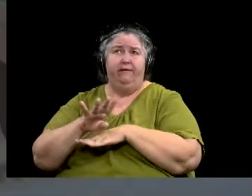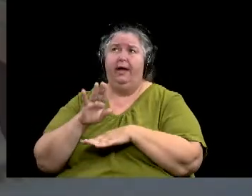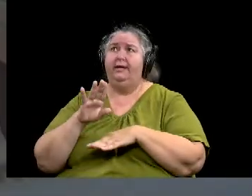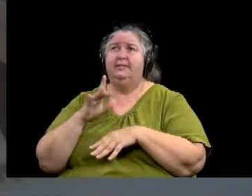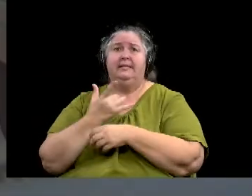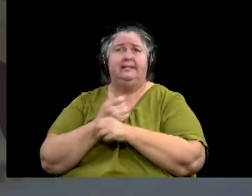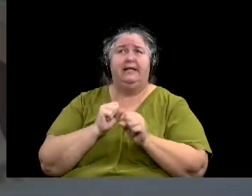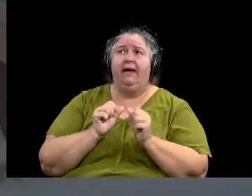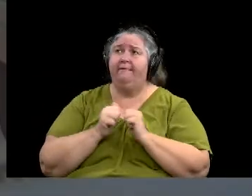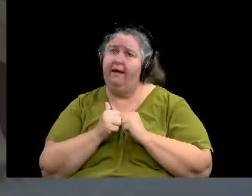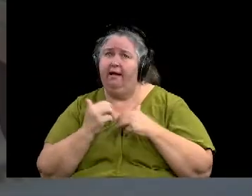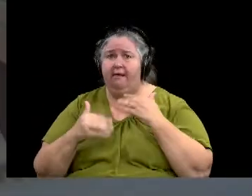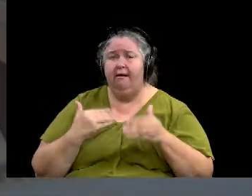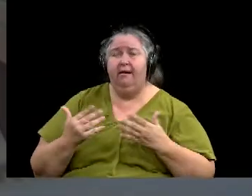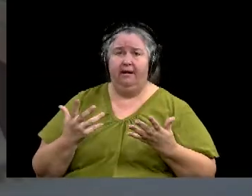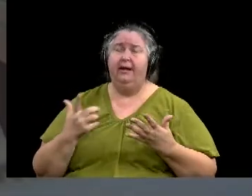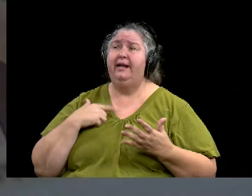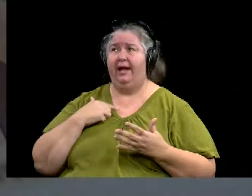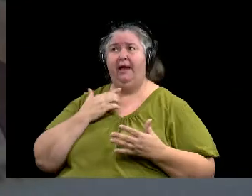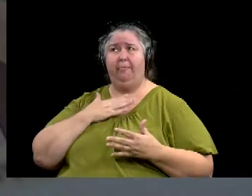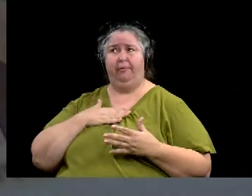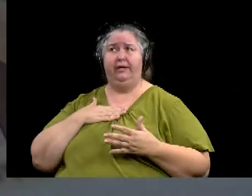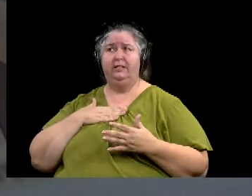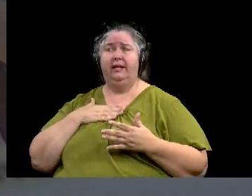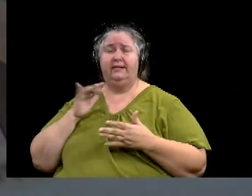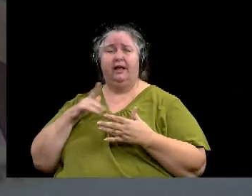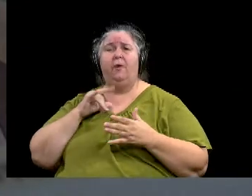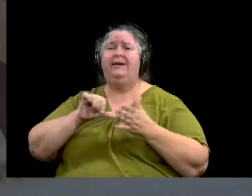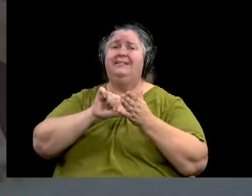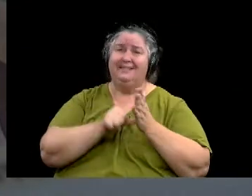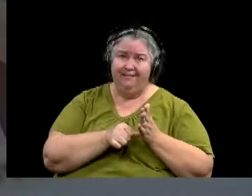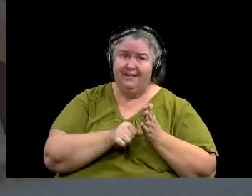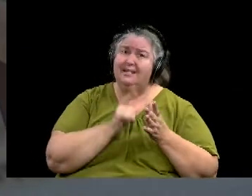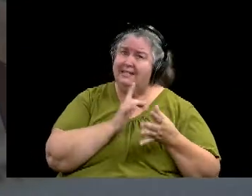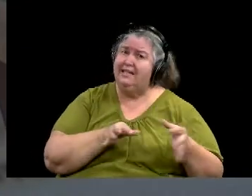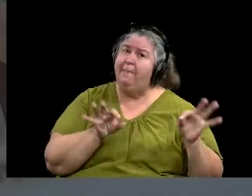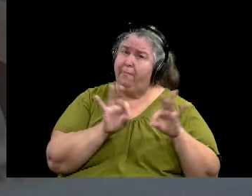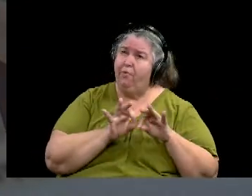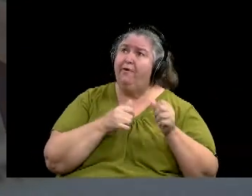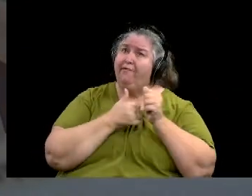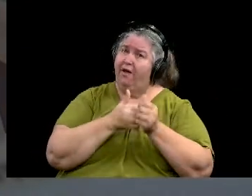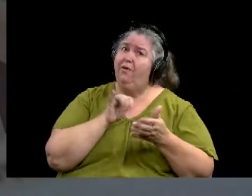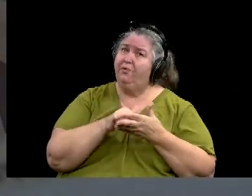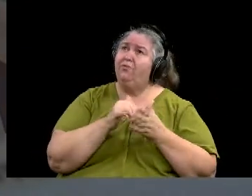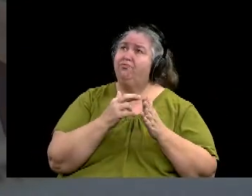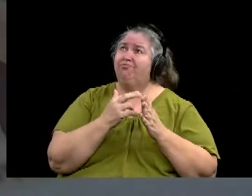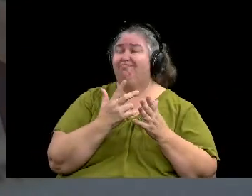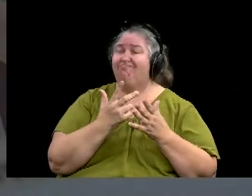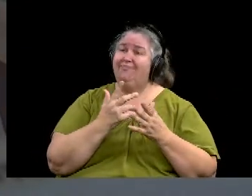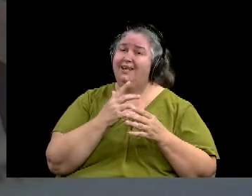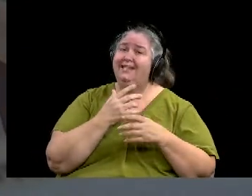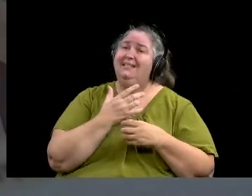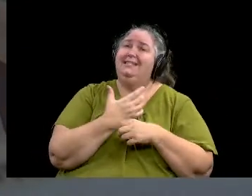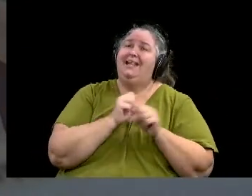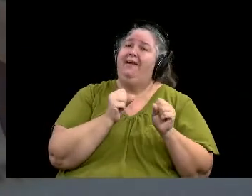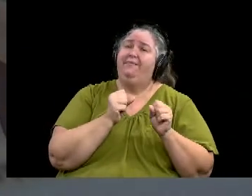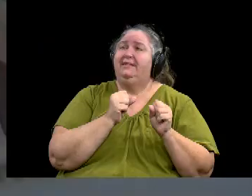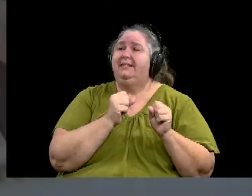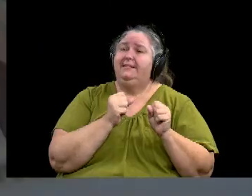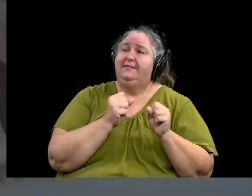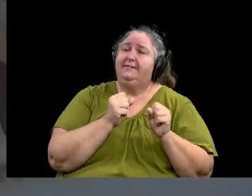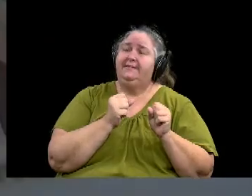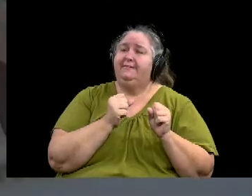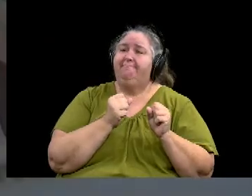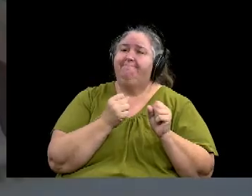just emphasize the importance of that. The next thing I want to do is focus on the policymaking authority that we have here locally. I know this is a reminder, but just